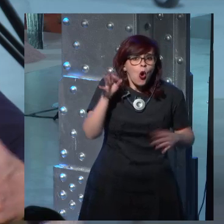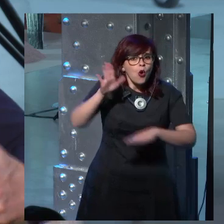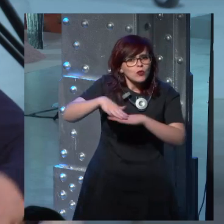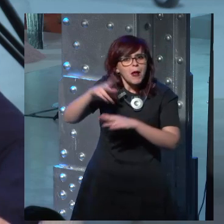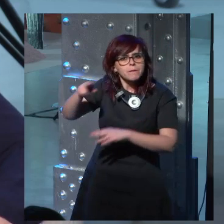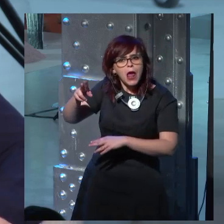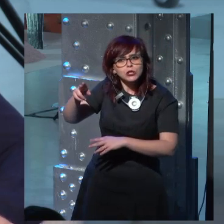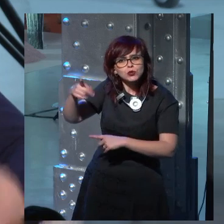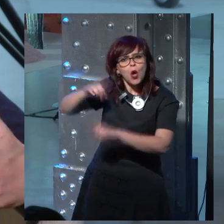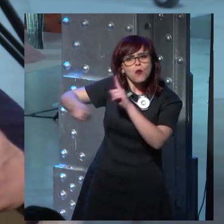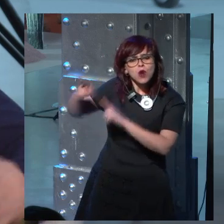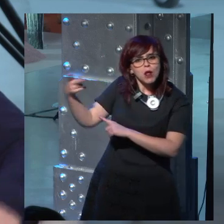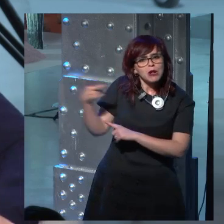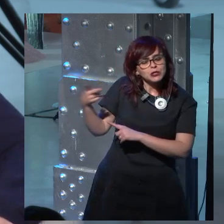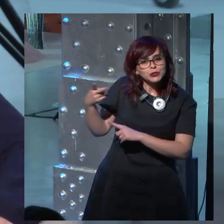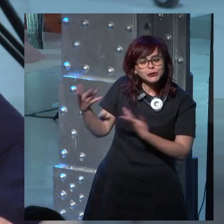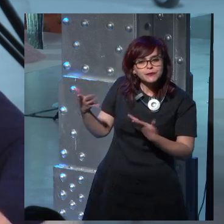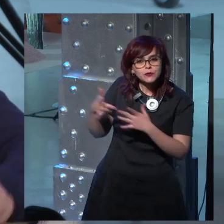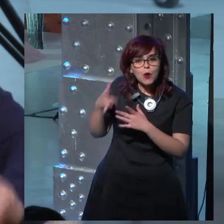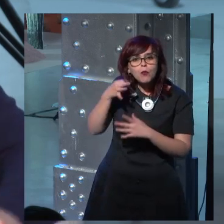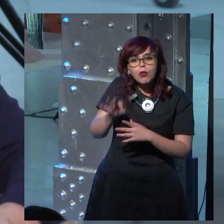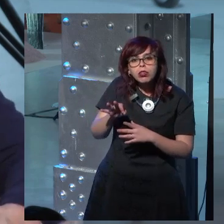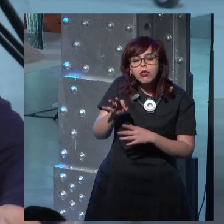fix it because maybe he caused it in part.